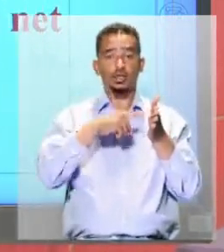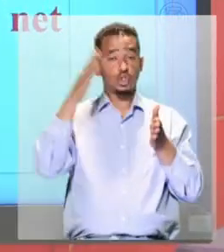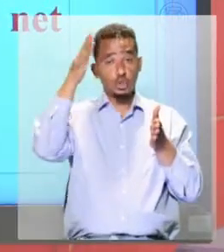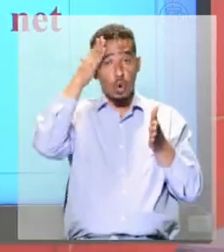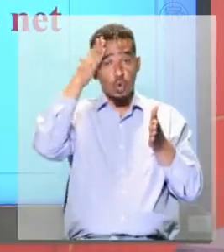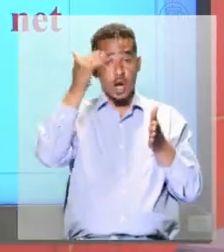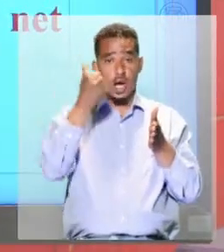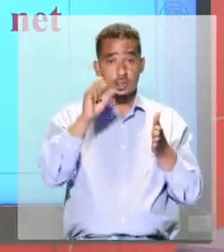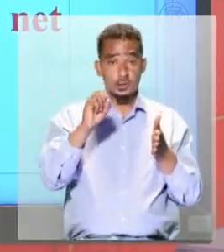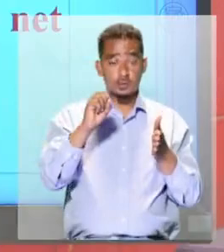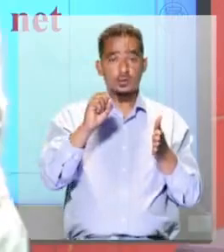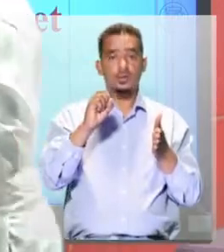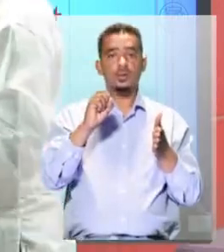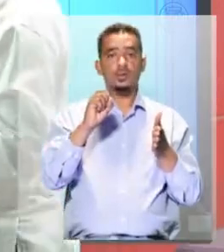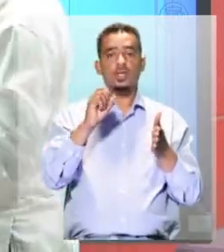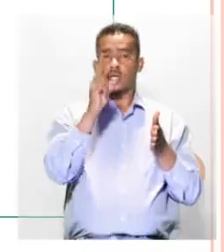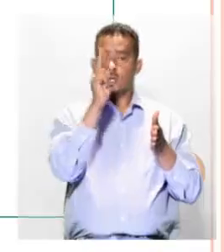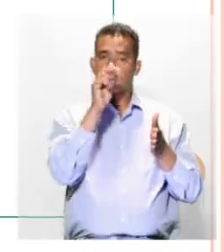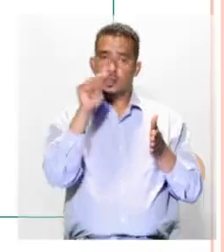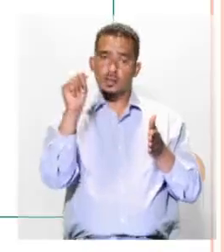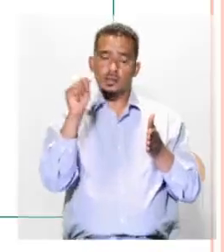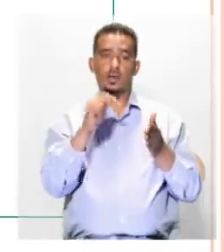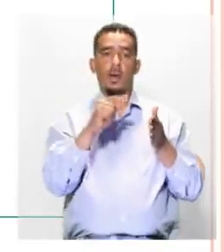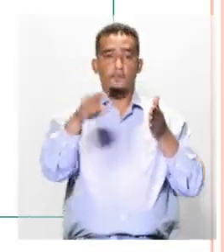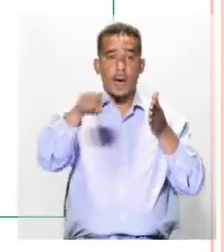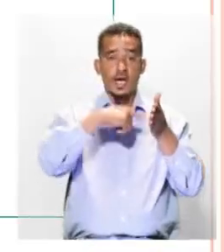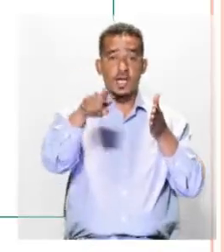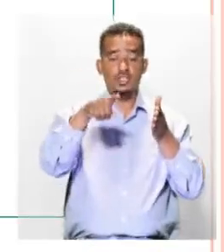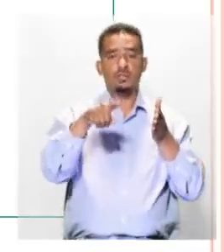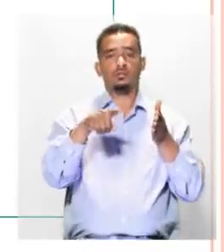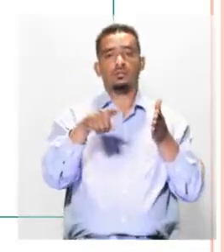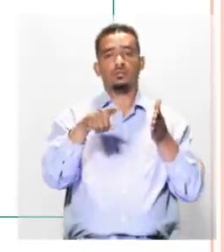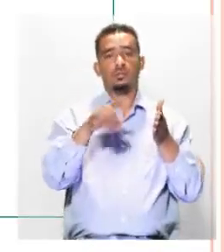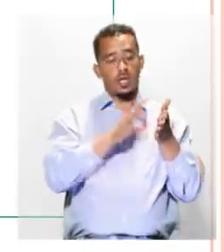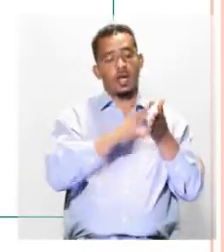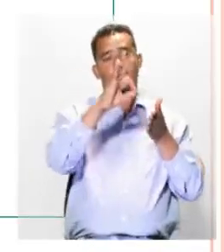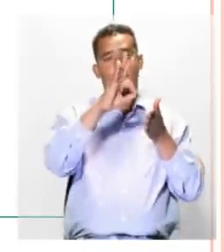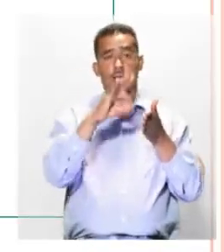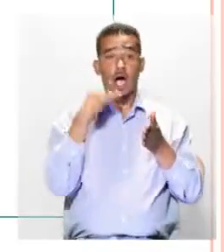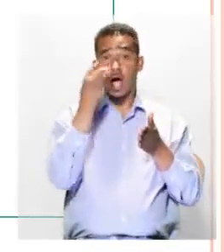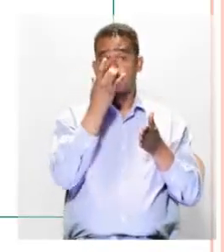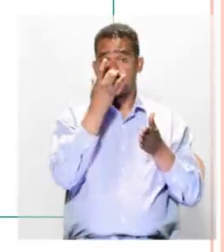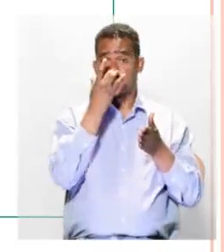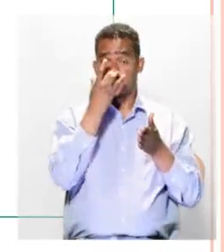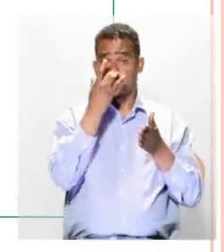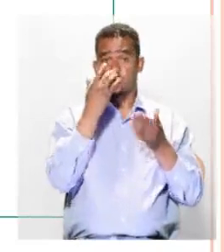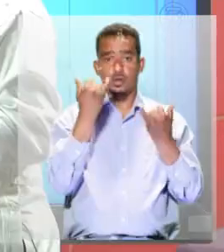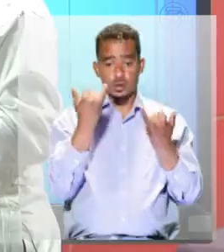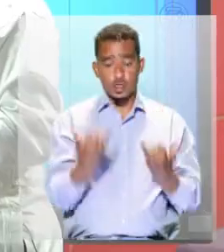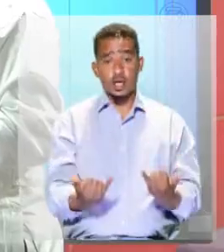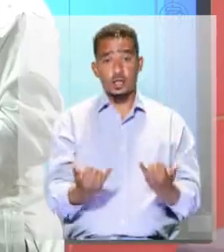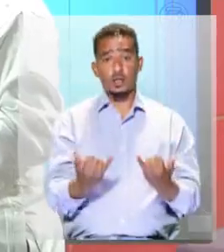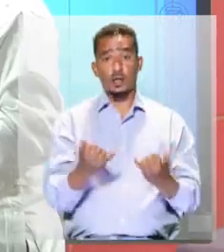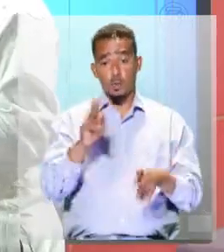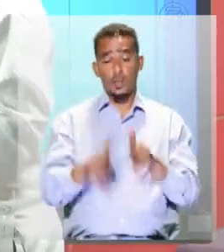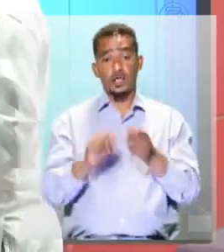as net migration rate. So the current population change is the